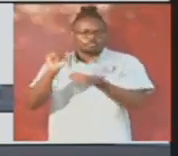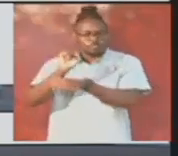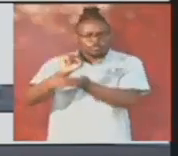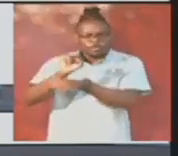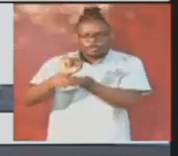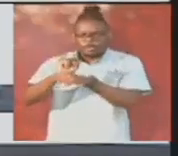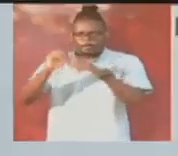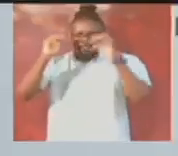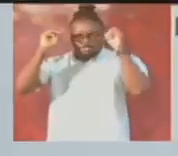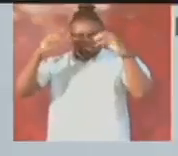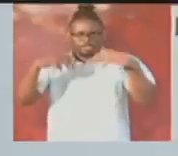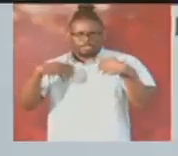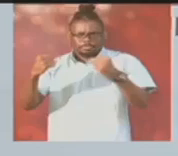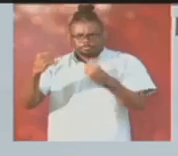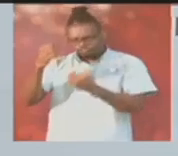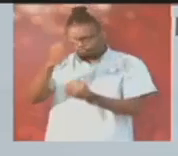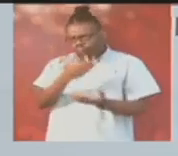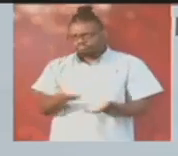Alexander.